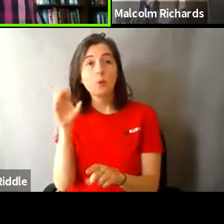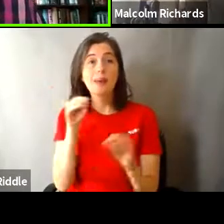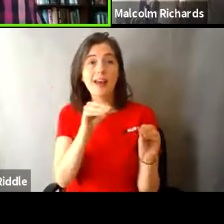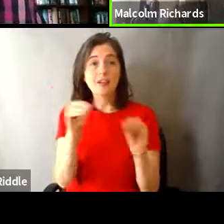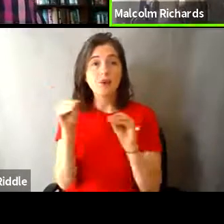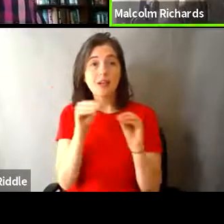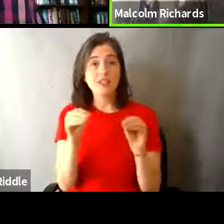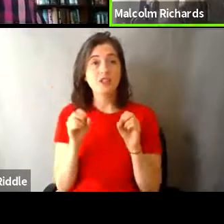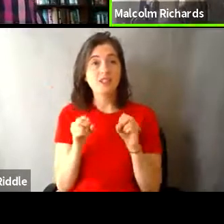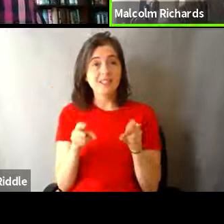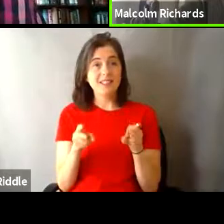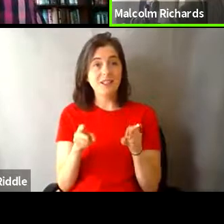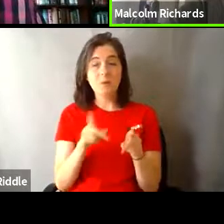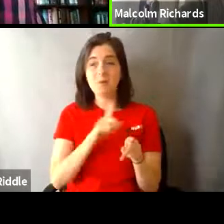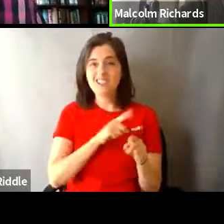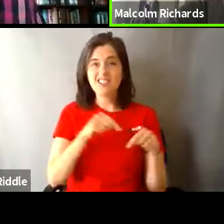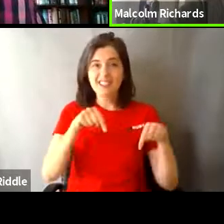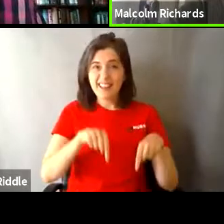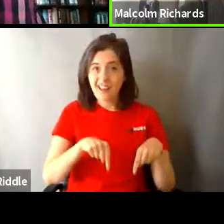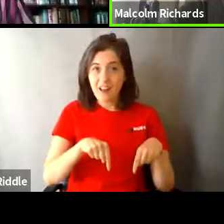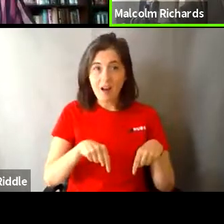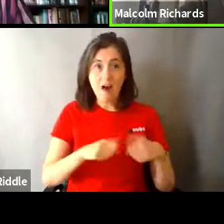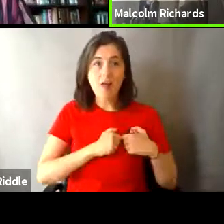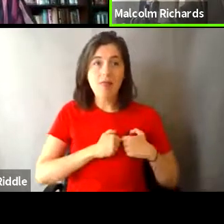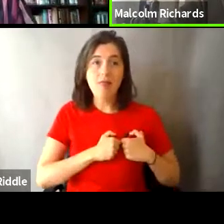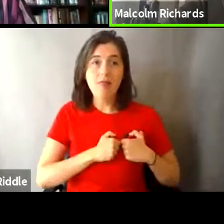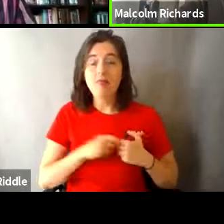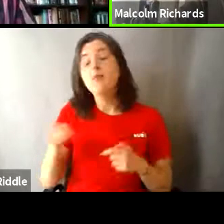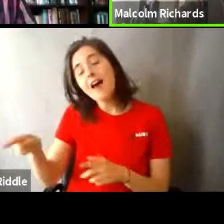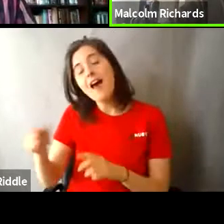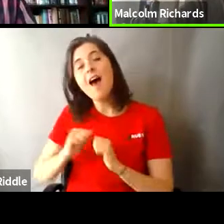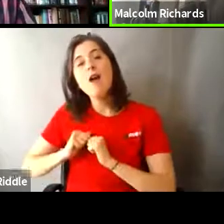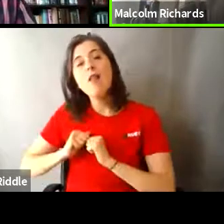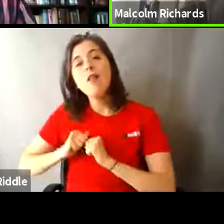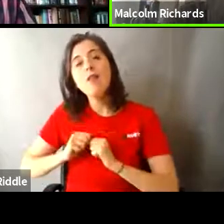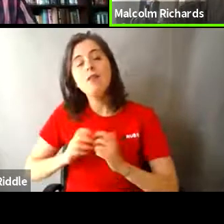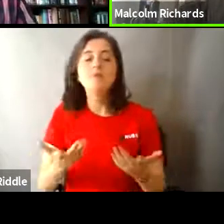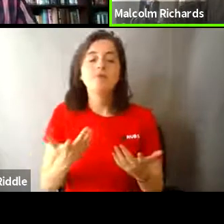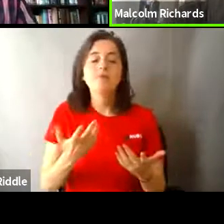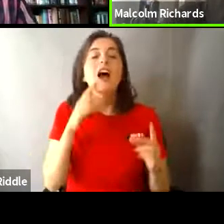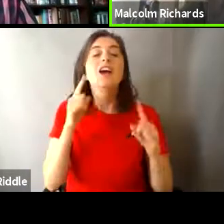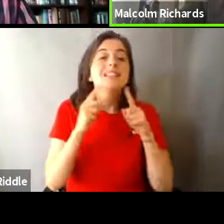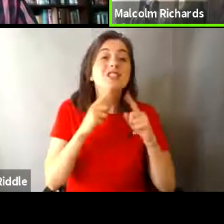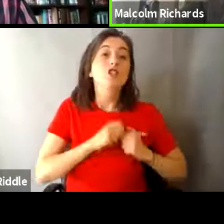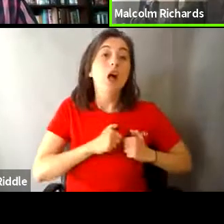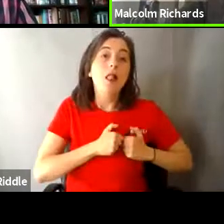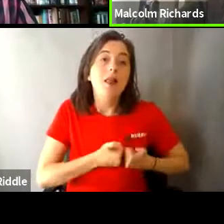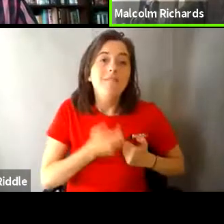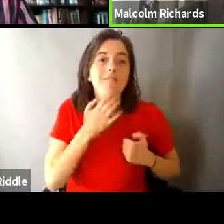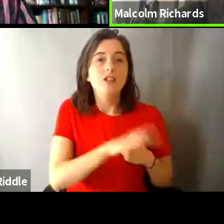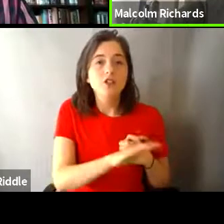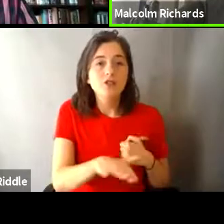like Cuba does? Because here the love for the children exists, but it's squashed by those in power.